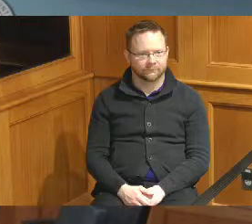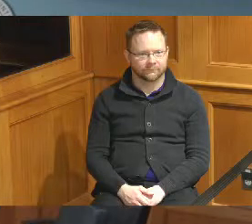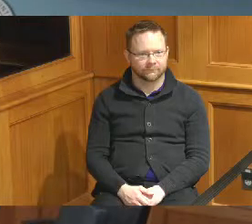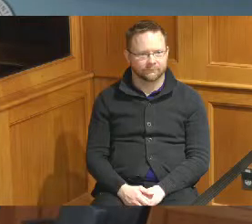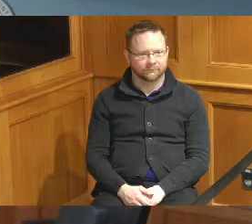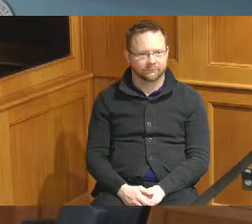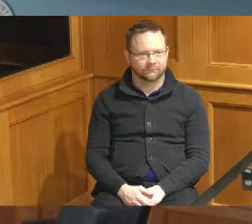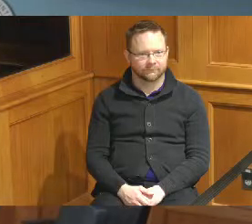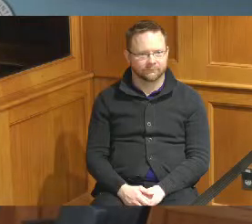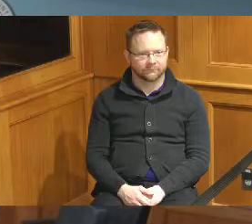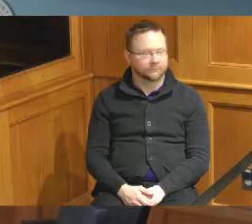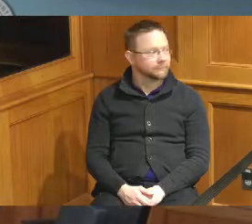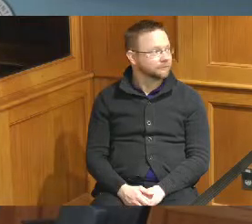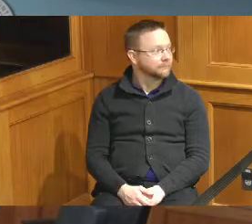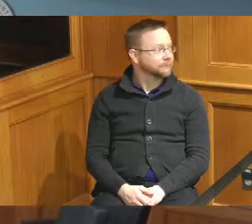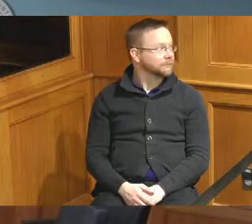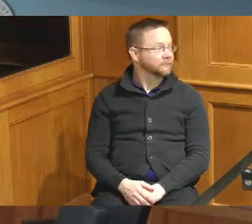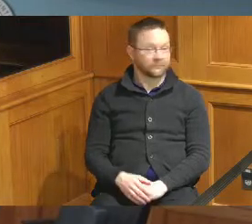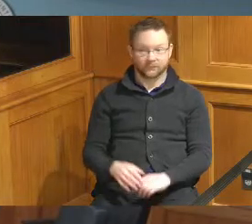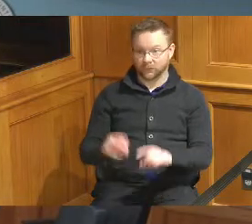All right, if you can see this gentleman.